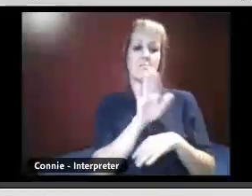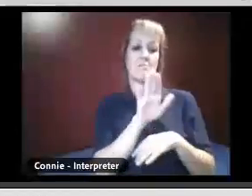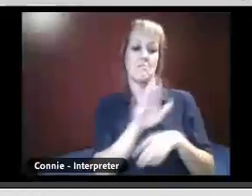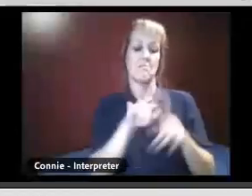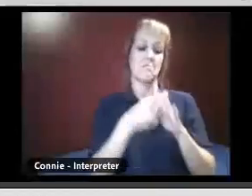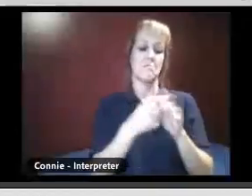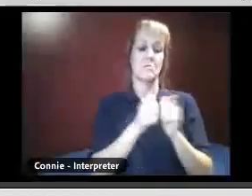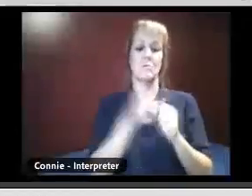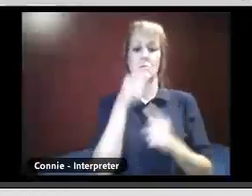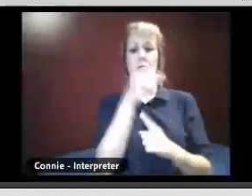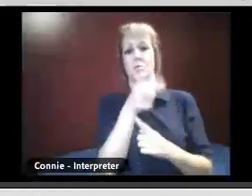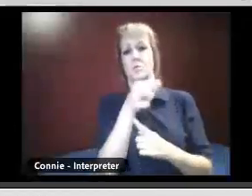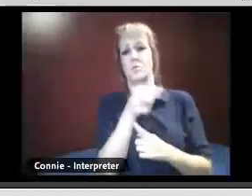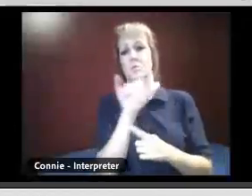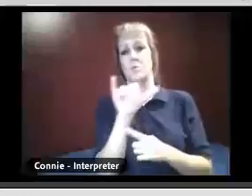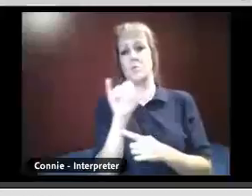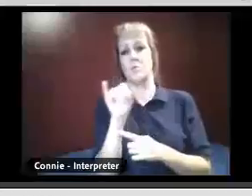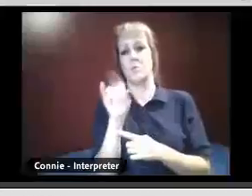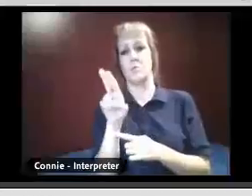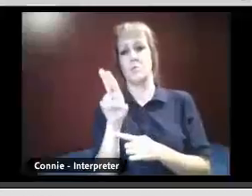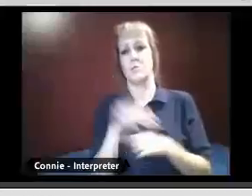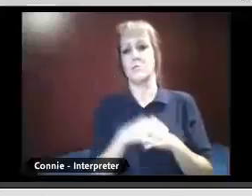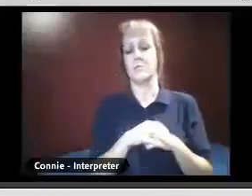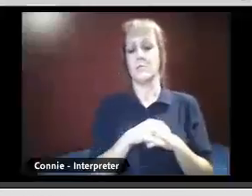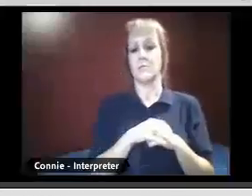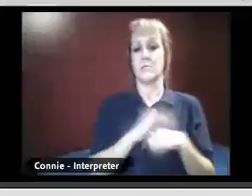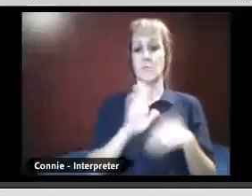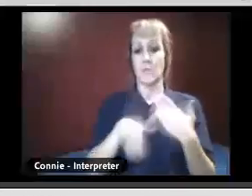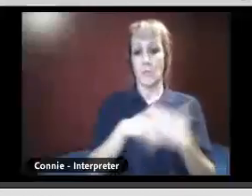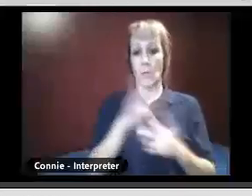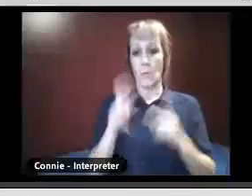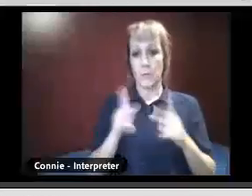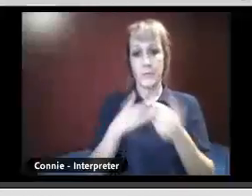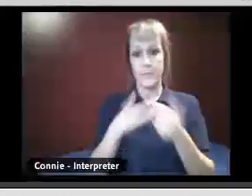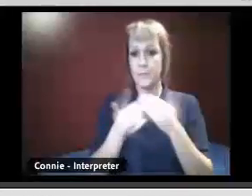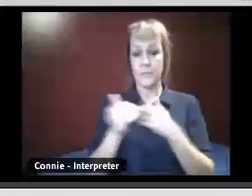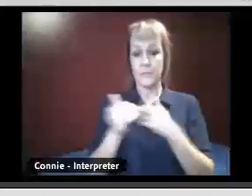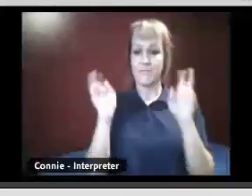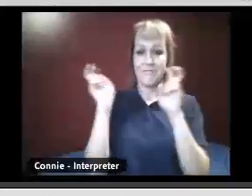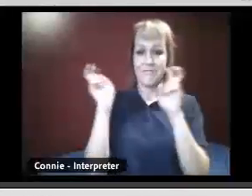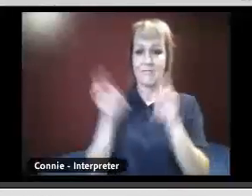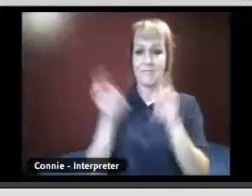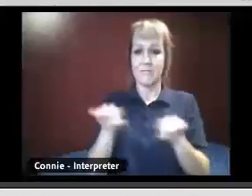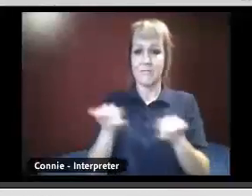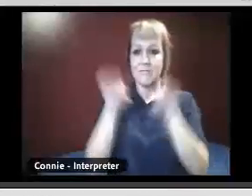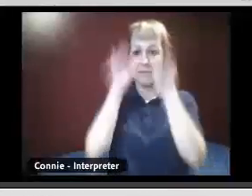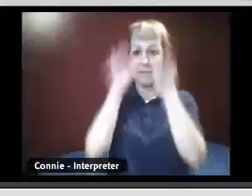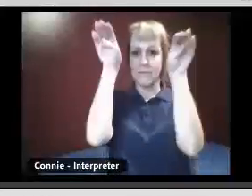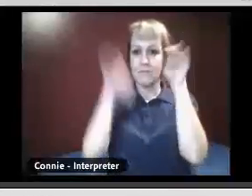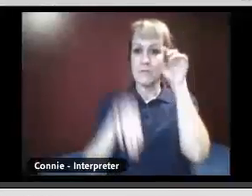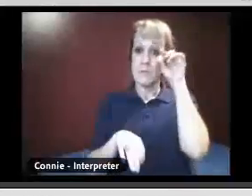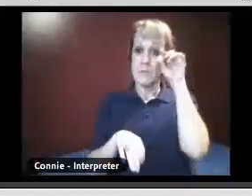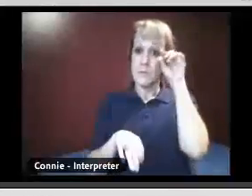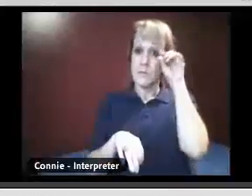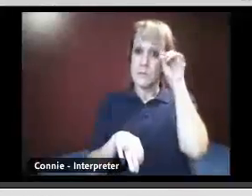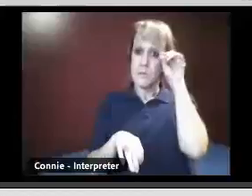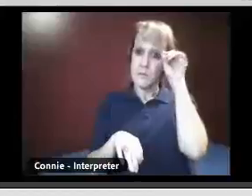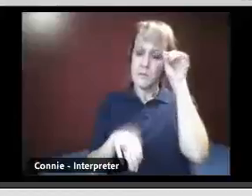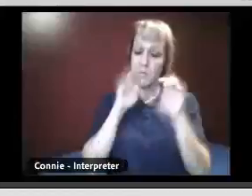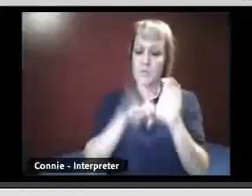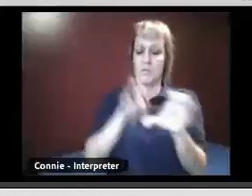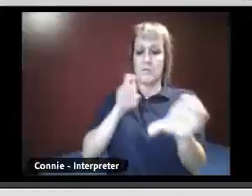you. Because all individuals, regardless of what title or what level that they're in, will step back and they